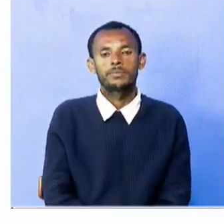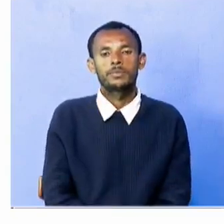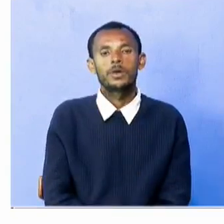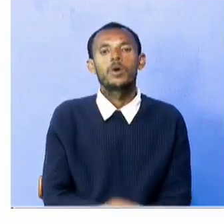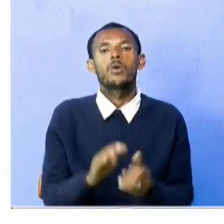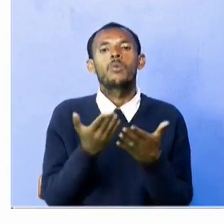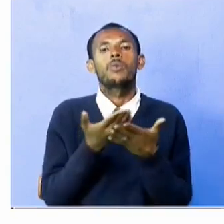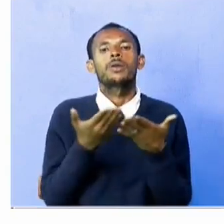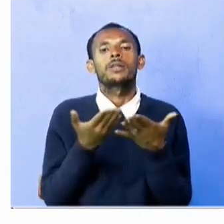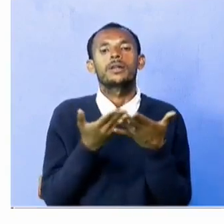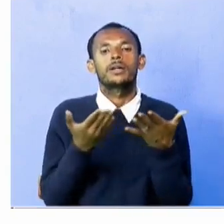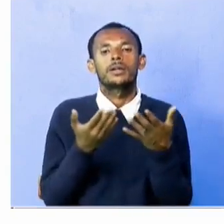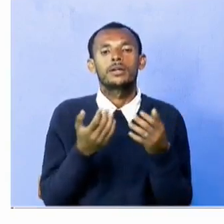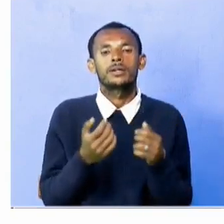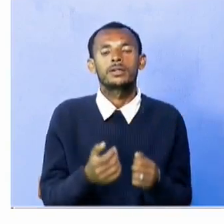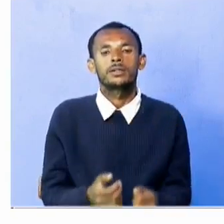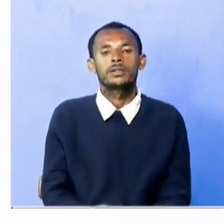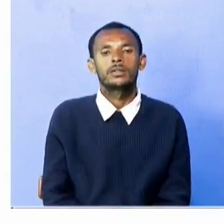whether